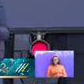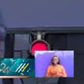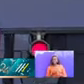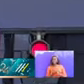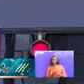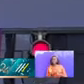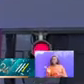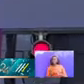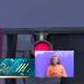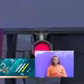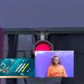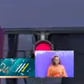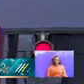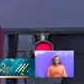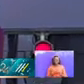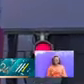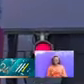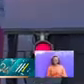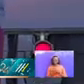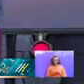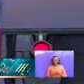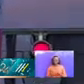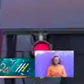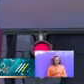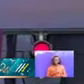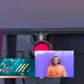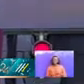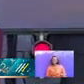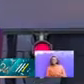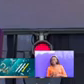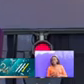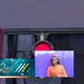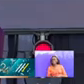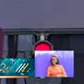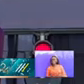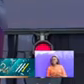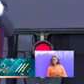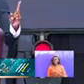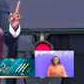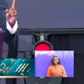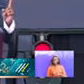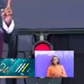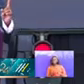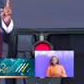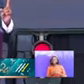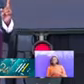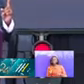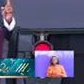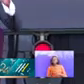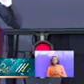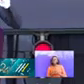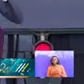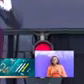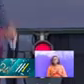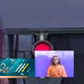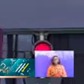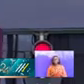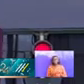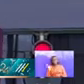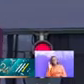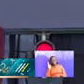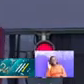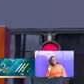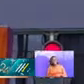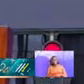littered all over in the Book of Genesis they heard God walking and